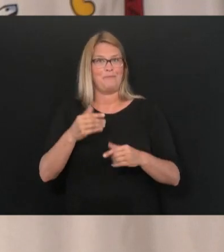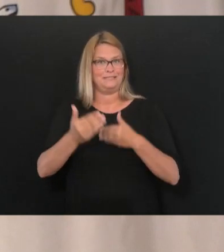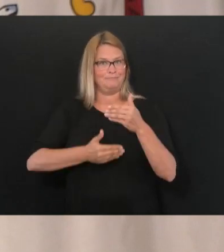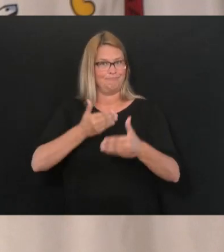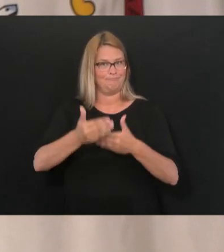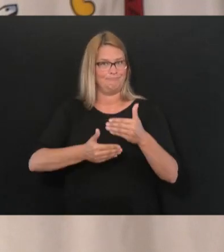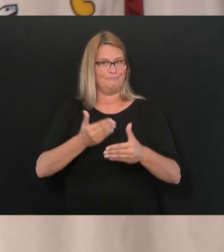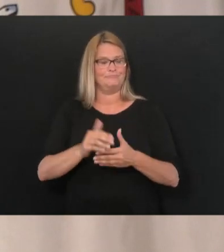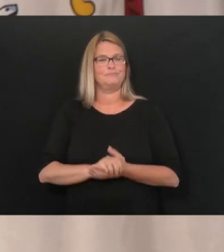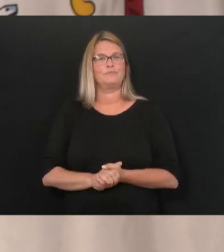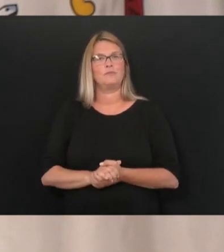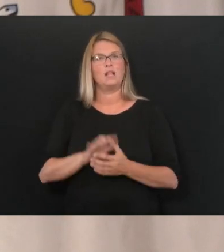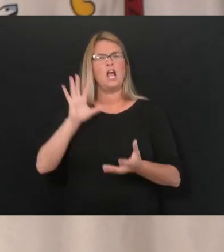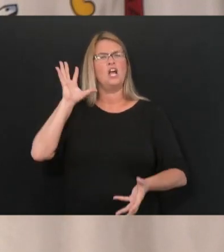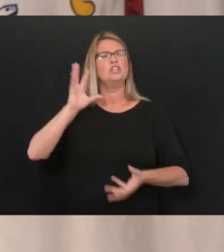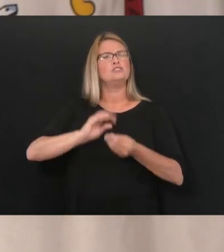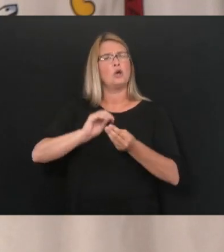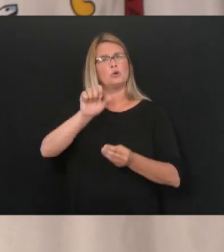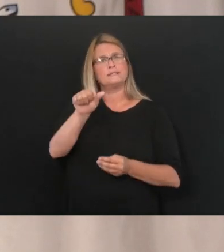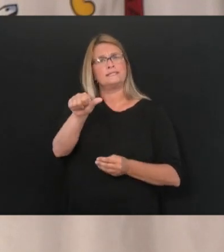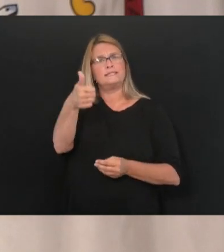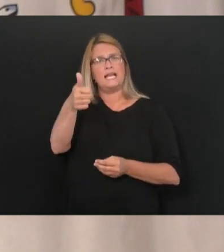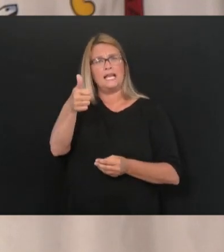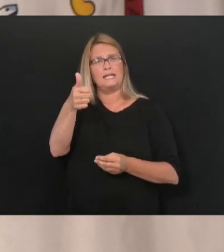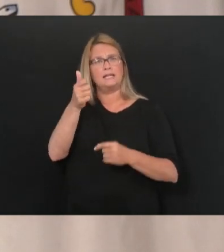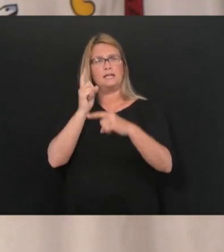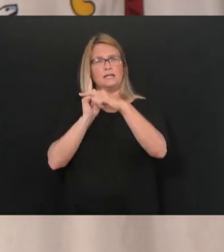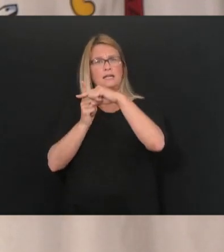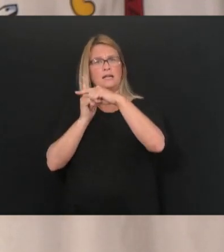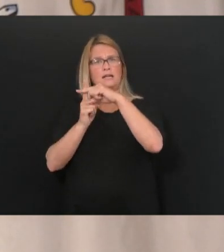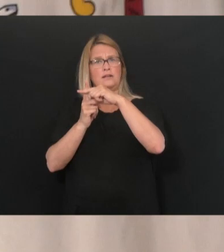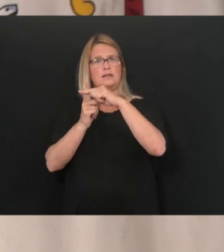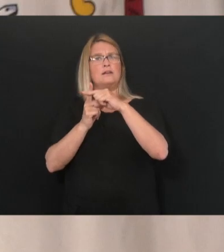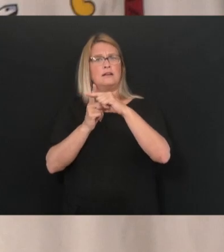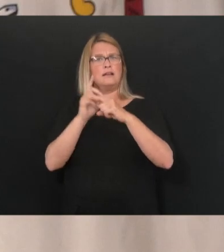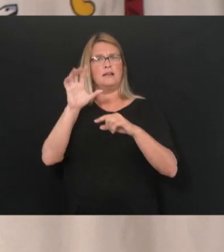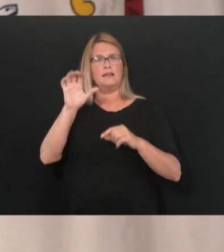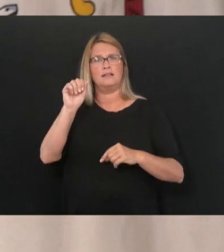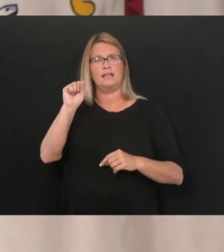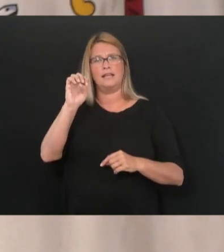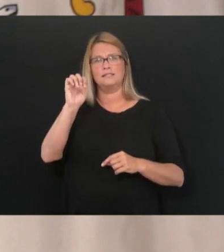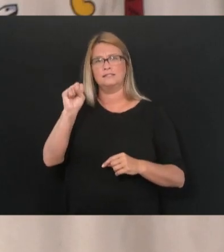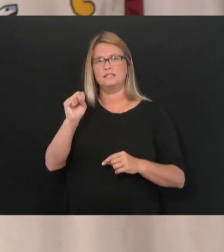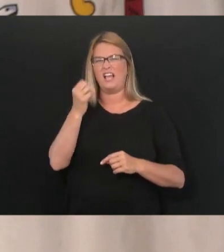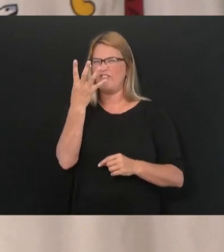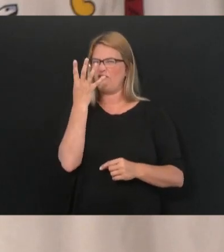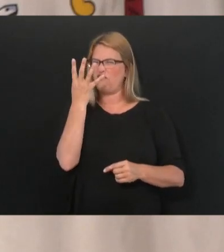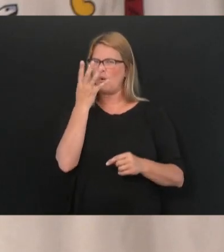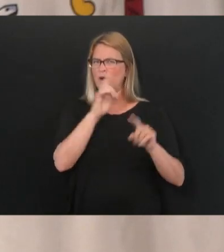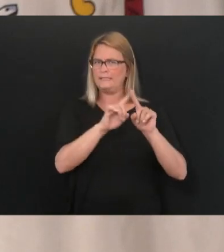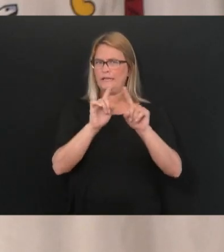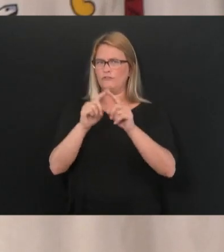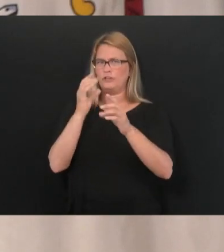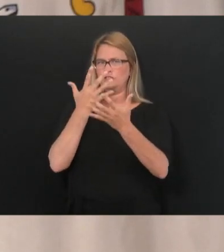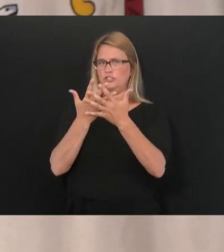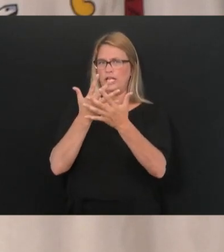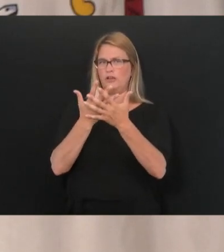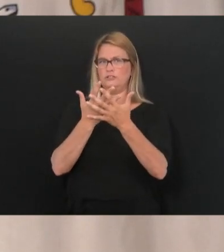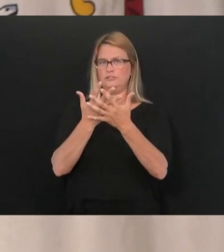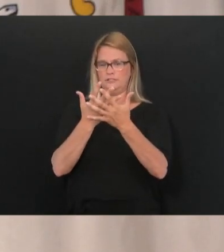There are a total of 10 active COVID-19 cases at 4 jails and 2